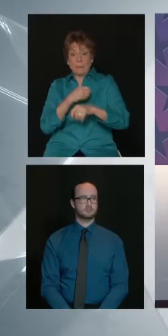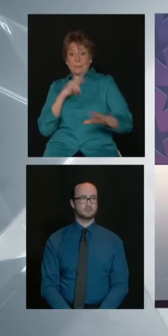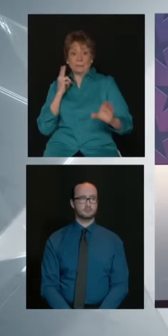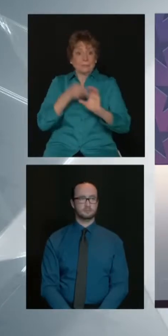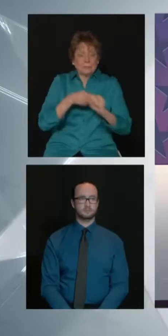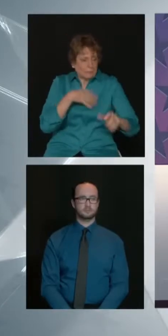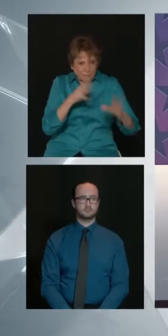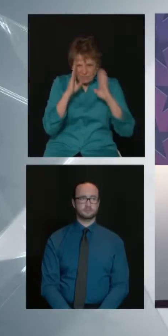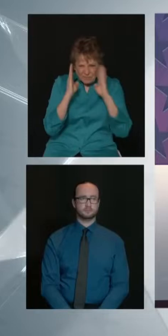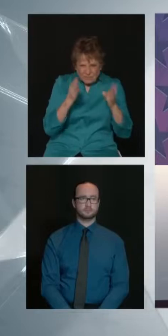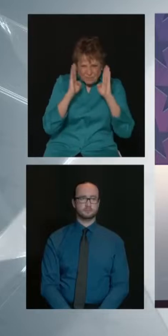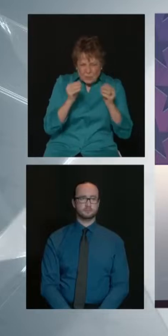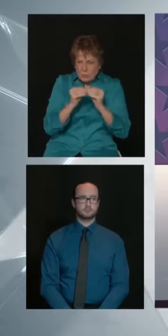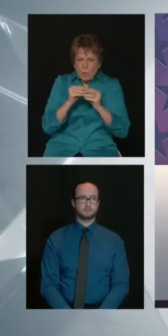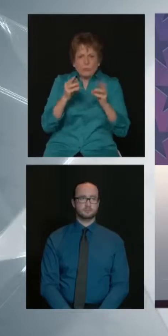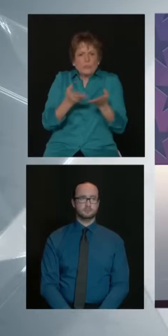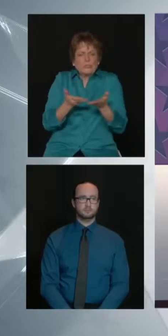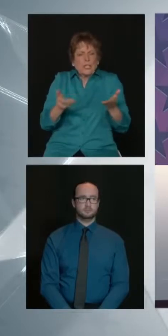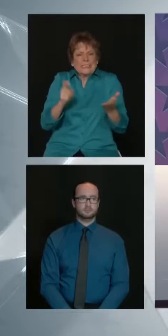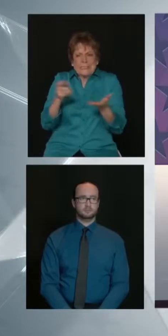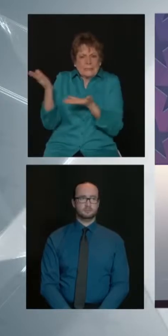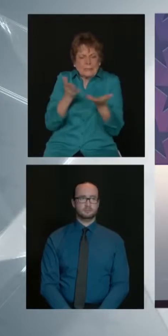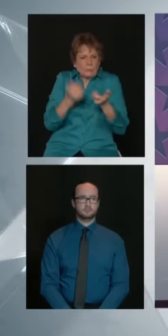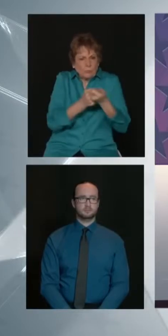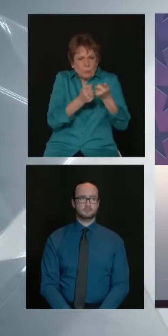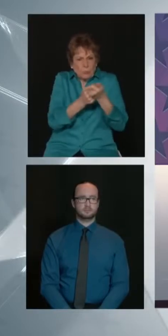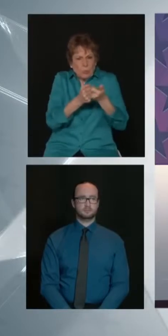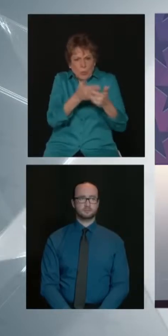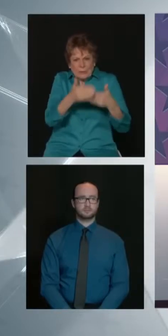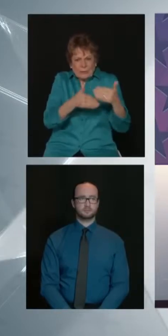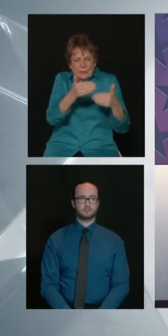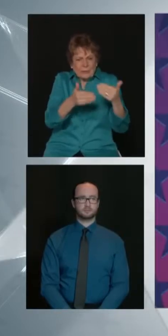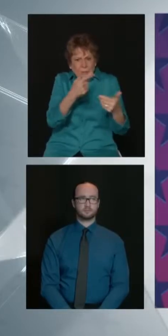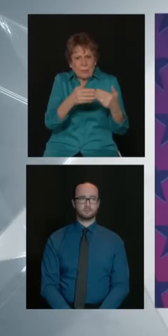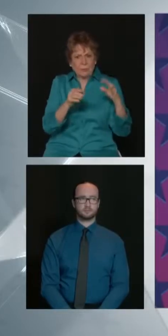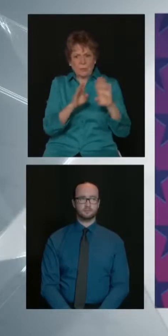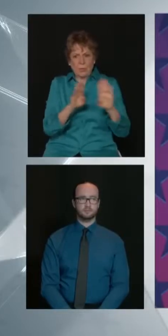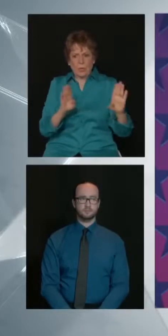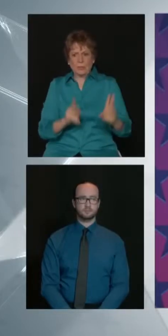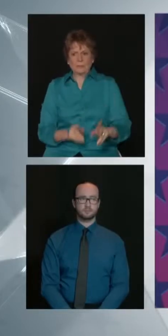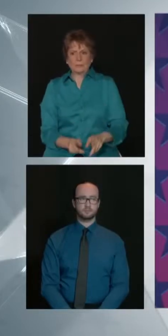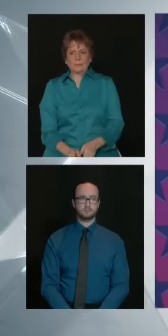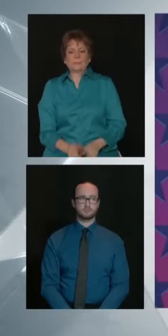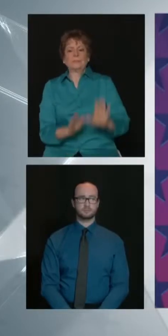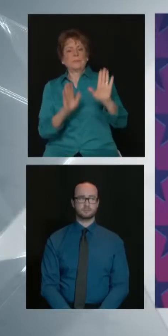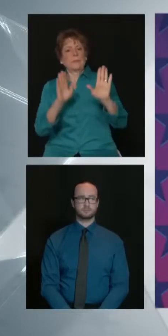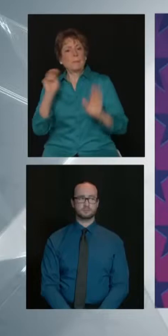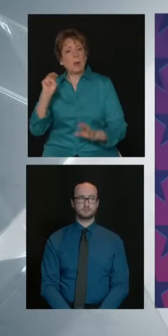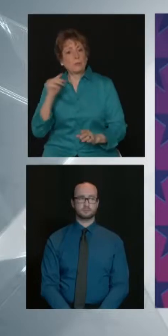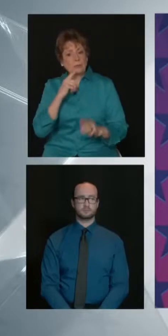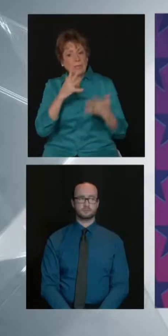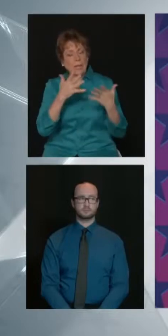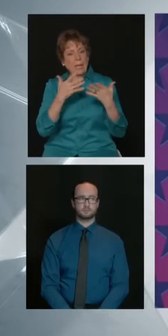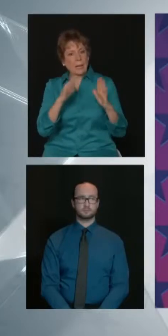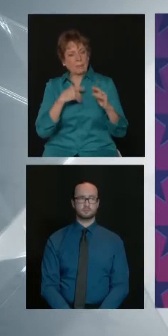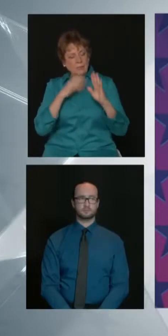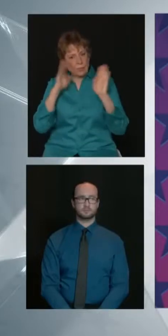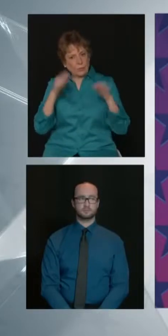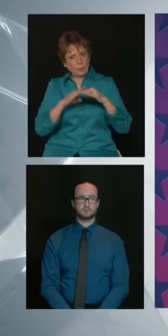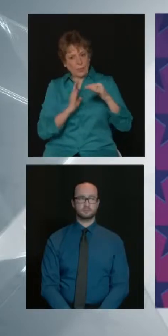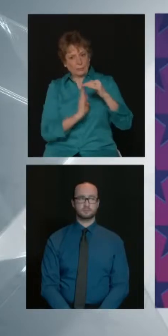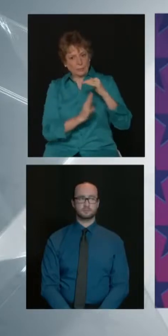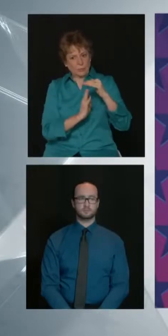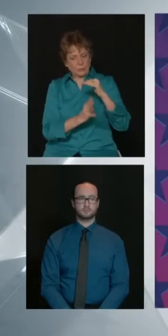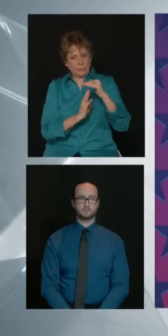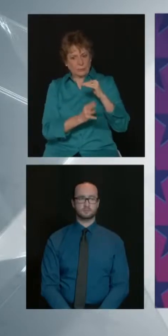to the state of Arizona to deal with this issue. Let's continue the focus on immigration. We'll go 90 seconds here. Blake, we'll start